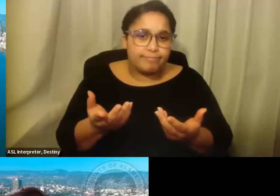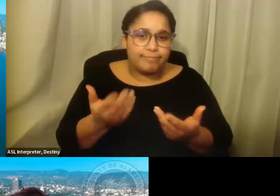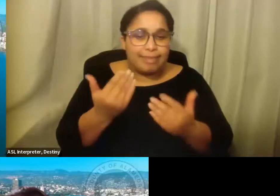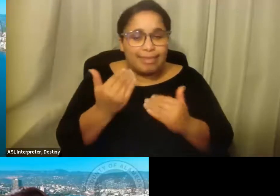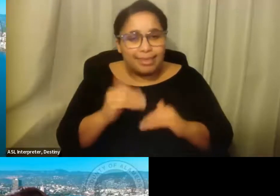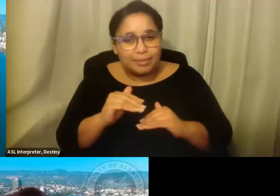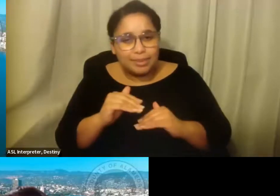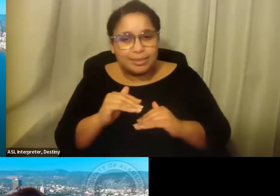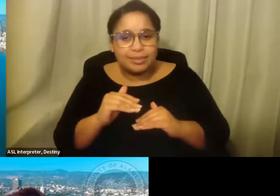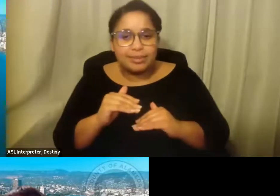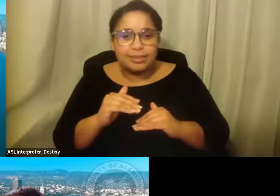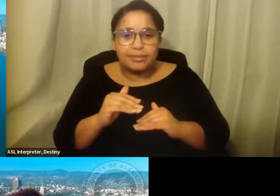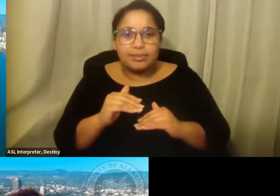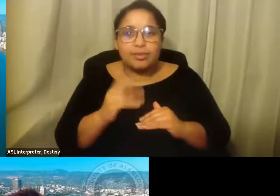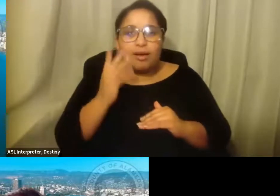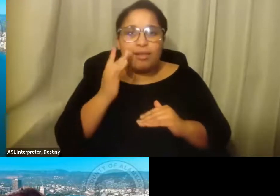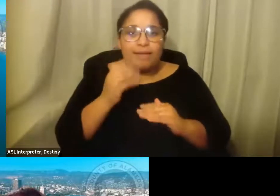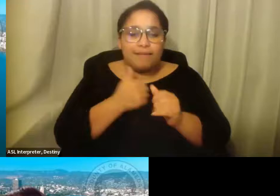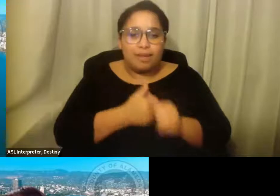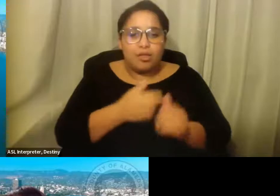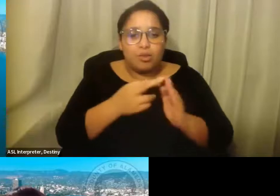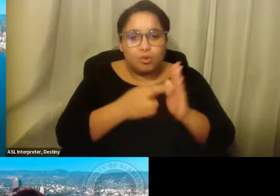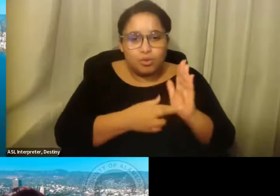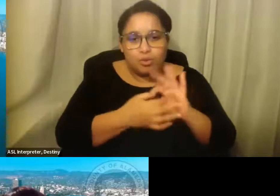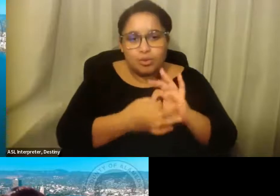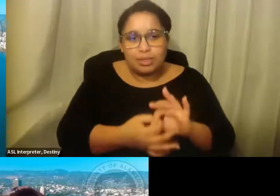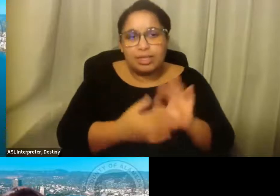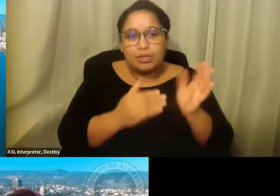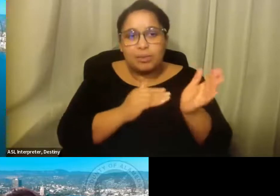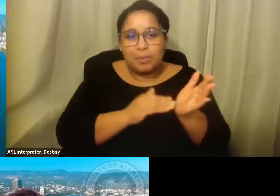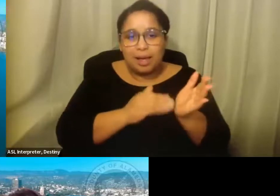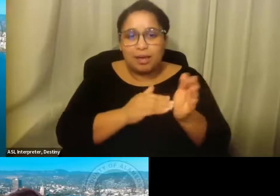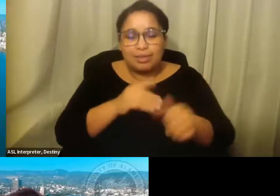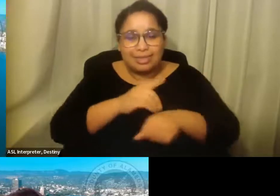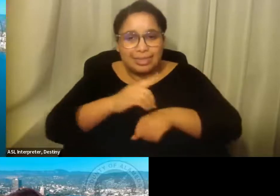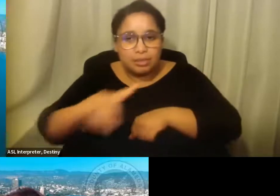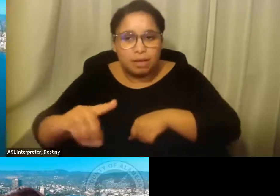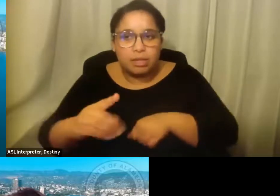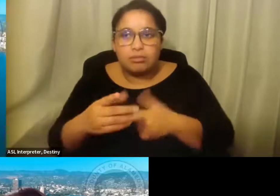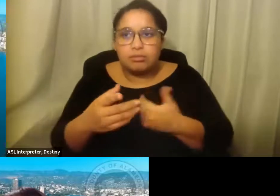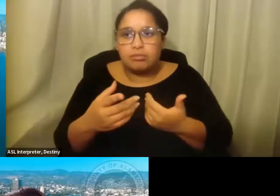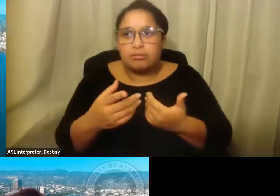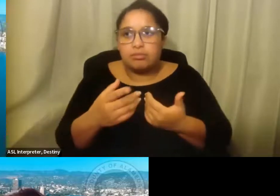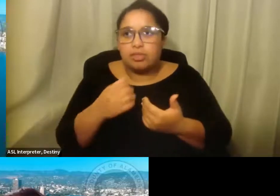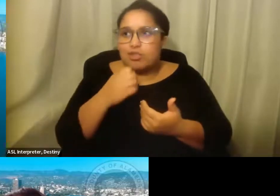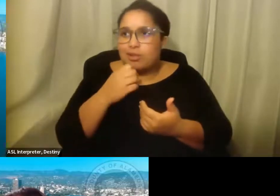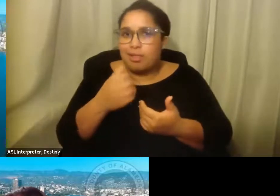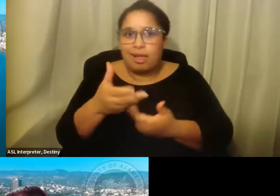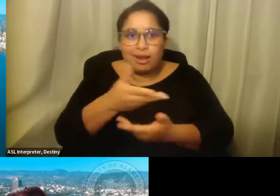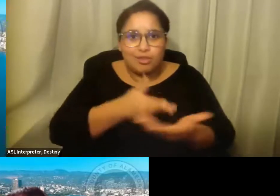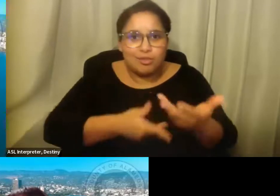limited by the rules that they do for emergency medical dispatch. And so there isn't that kind of interaction,